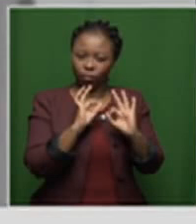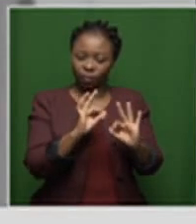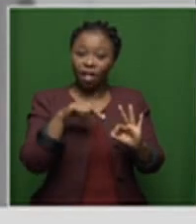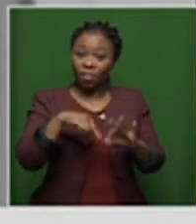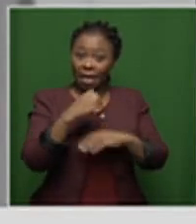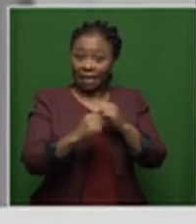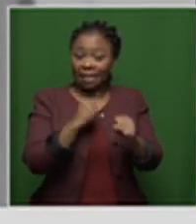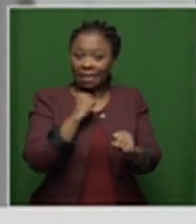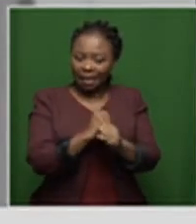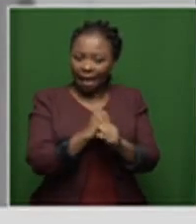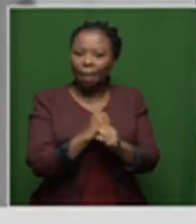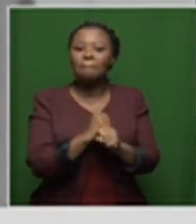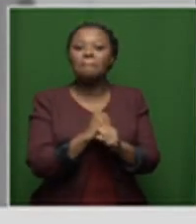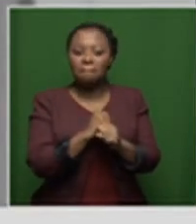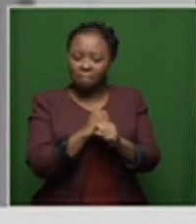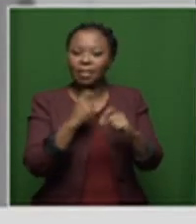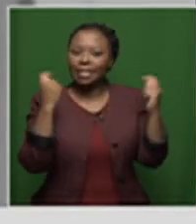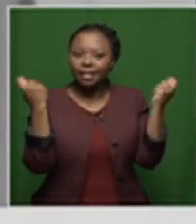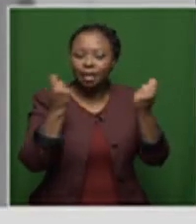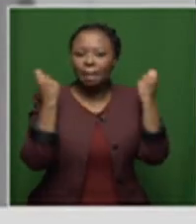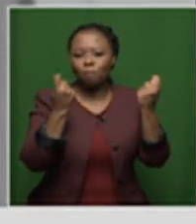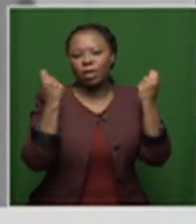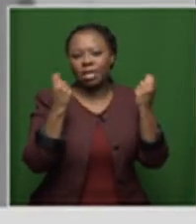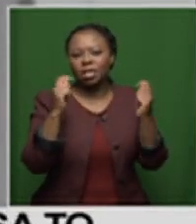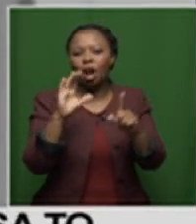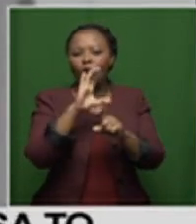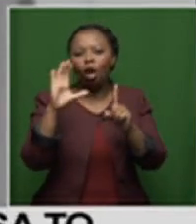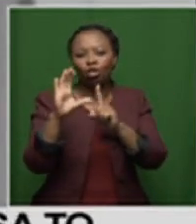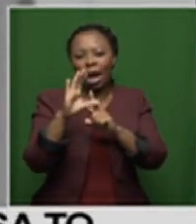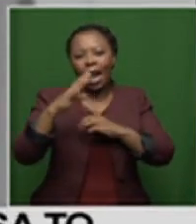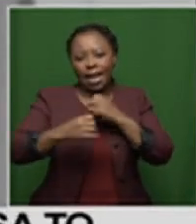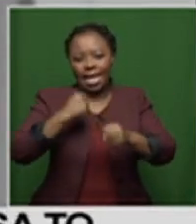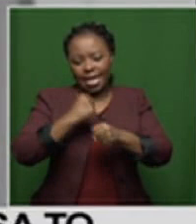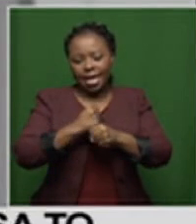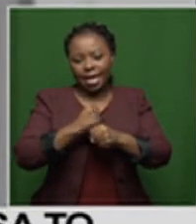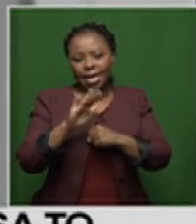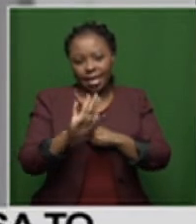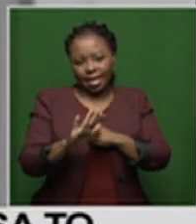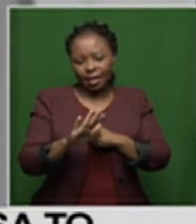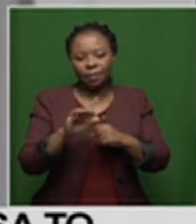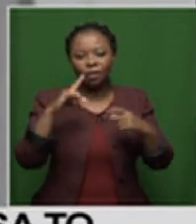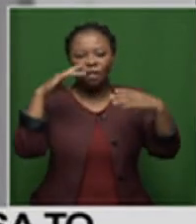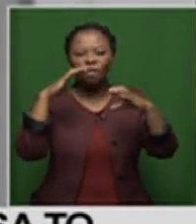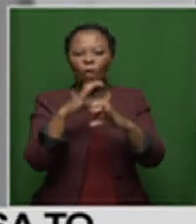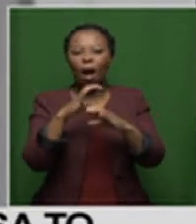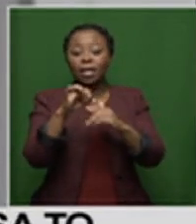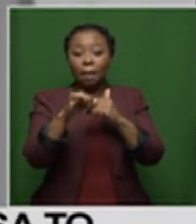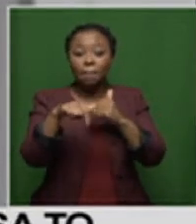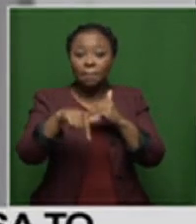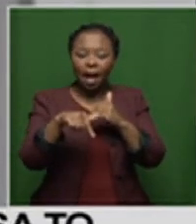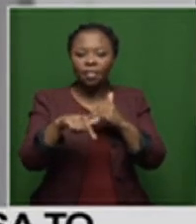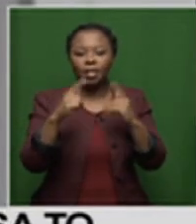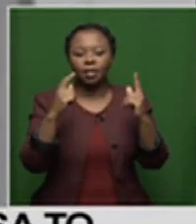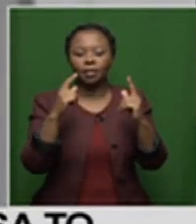this year apparently should be celebrated as a cultural year, and focusing on this month as a